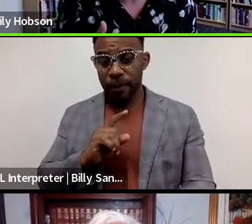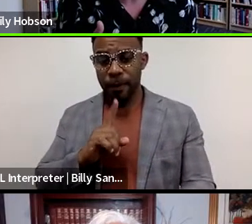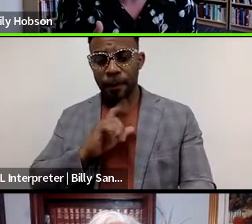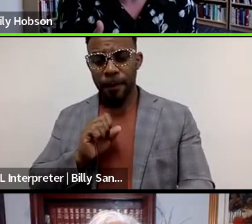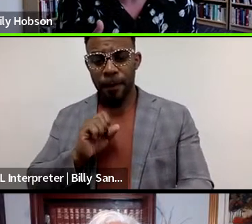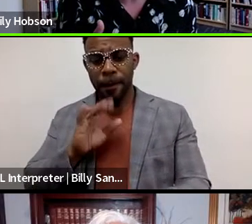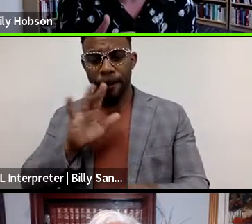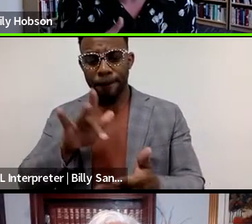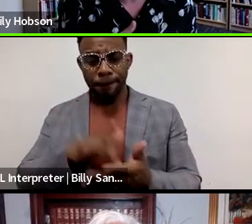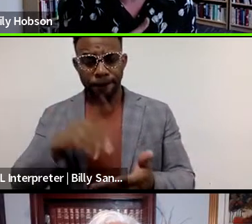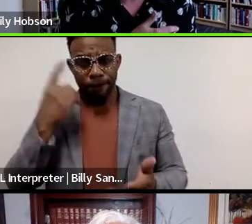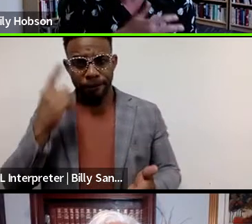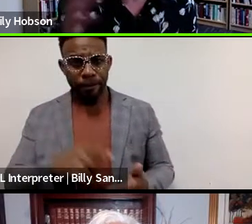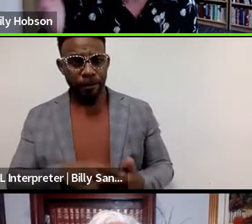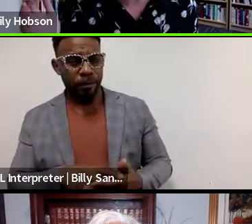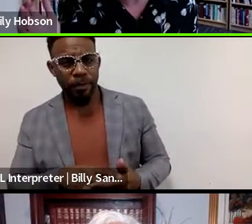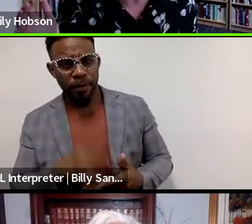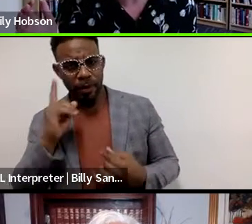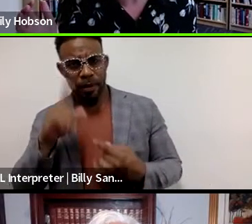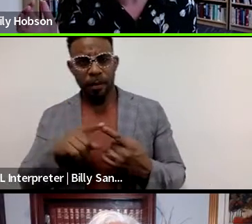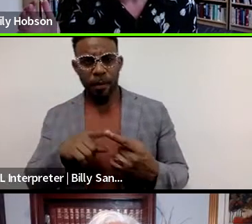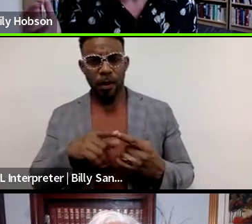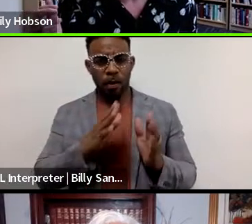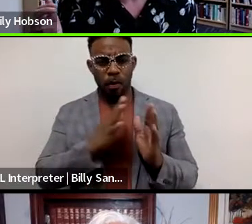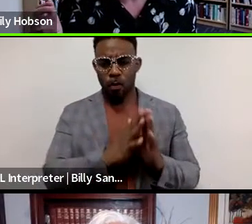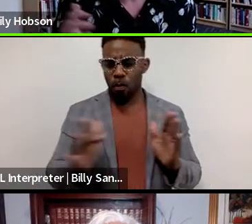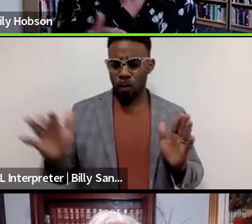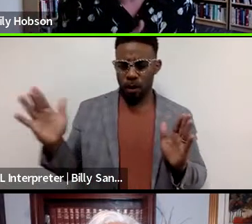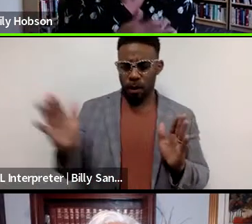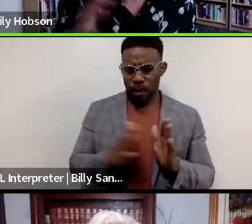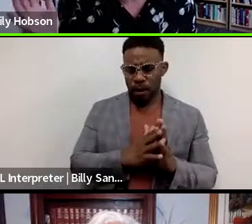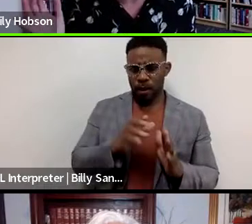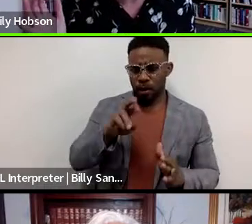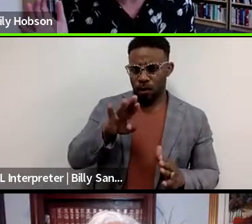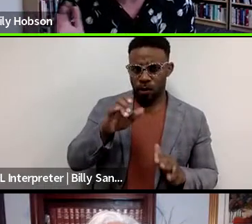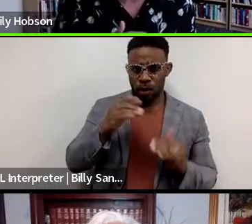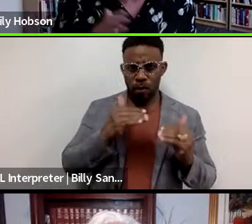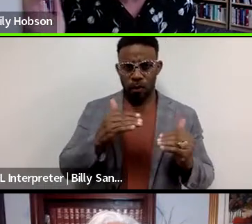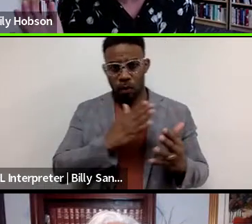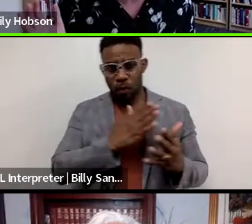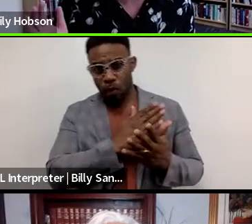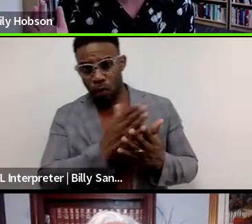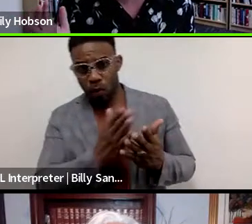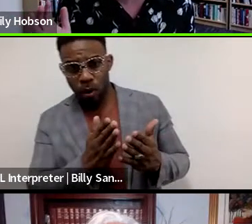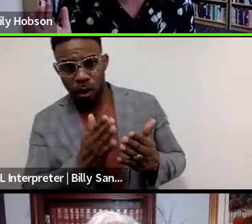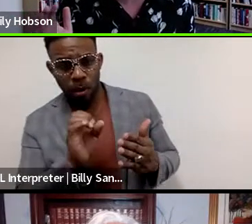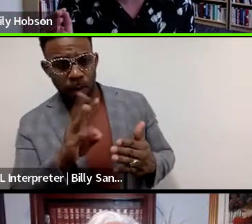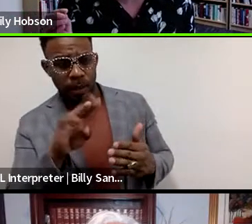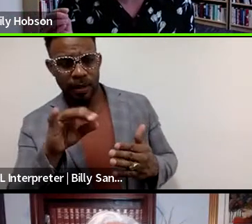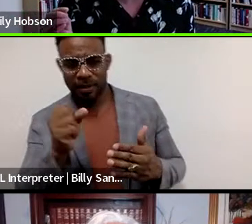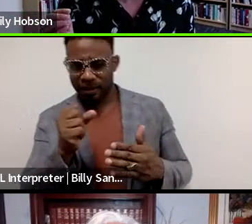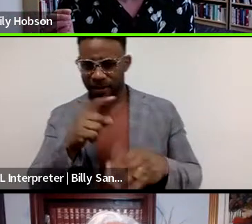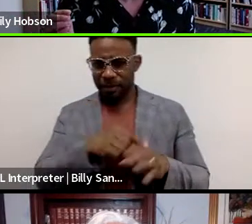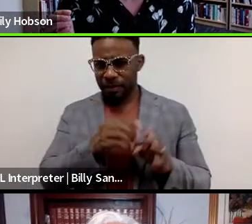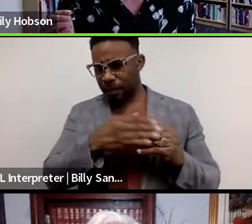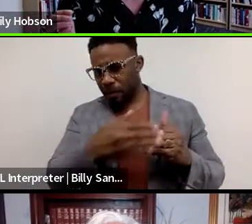really central for thinking about the breadth of radical movements across the kind of post-60s period, right?